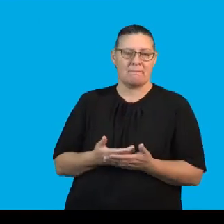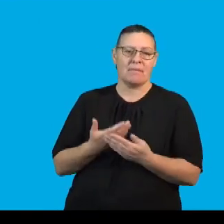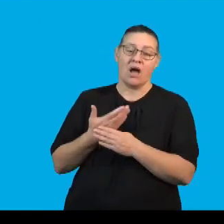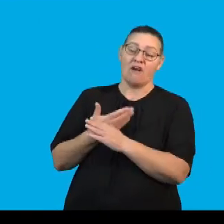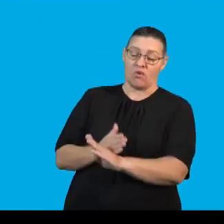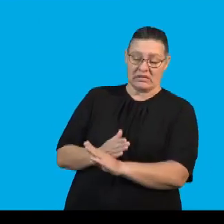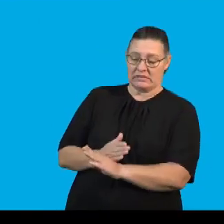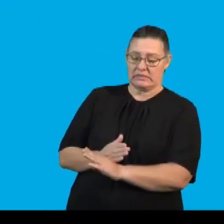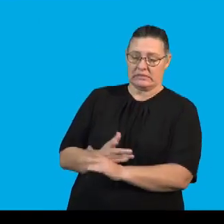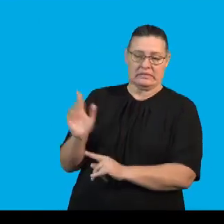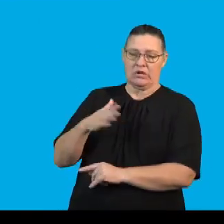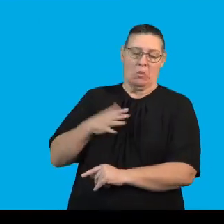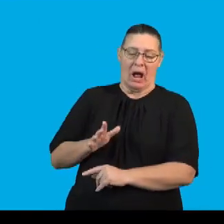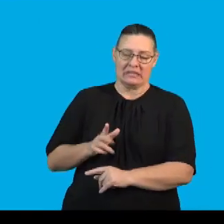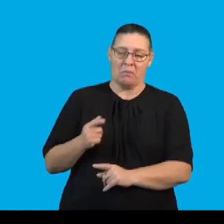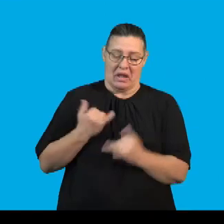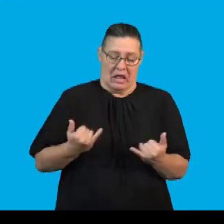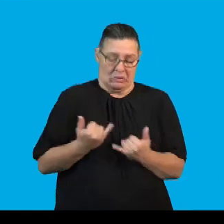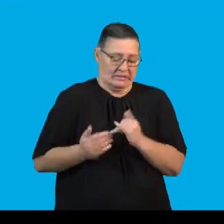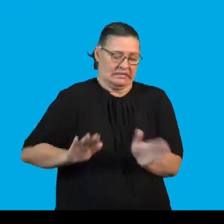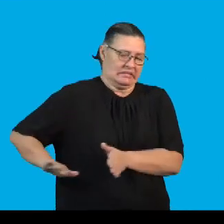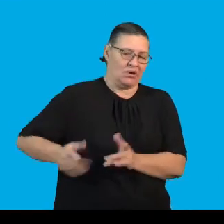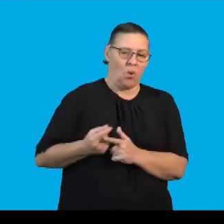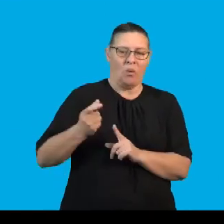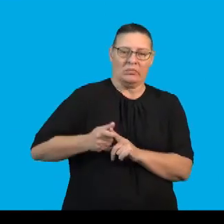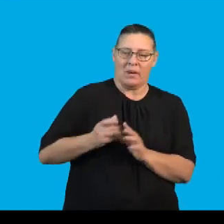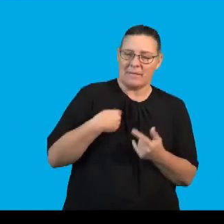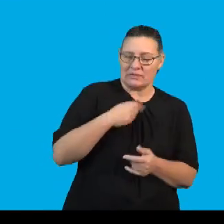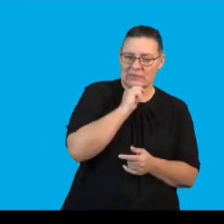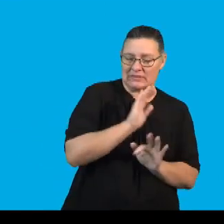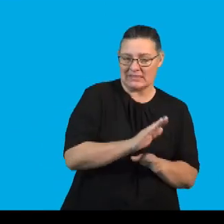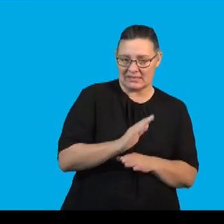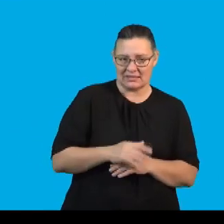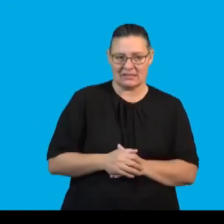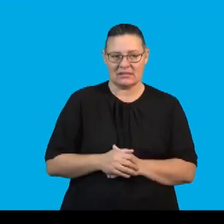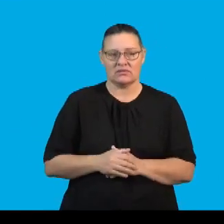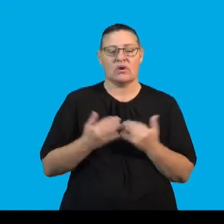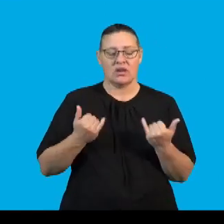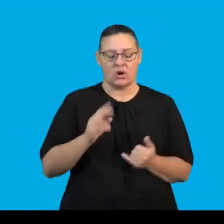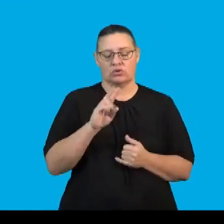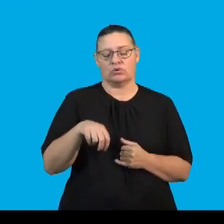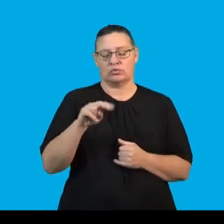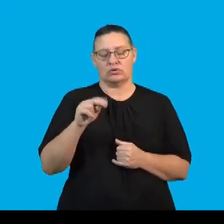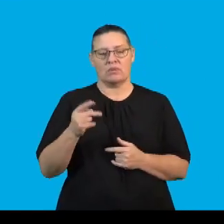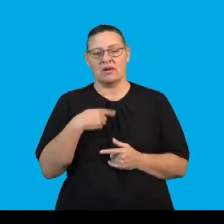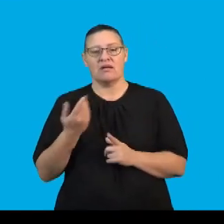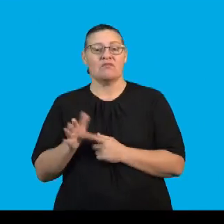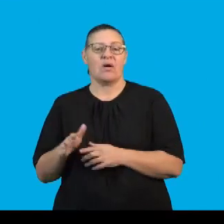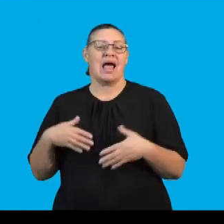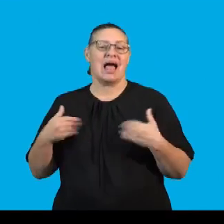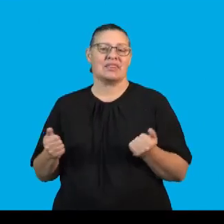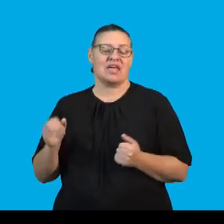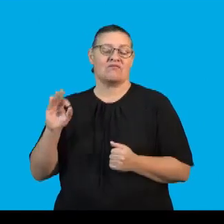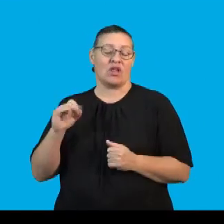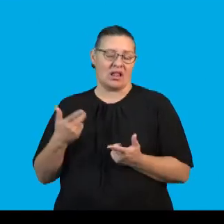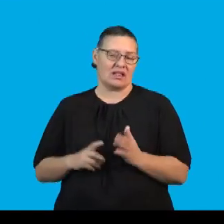monitor when they are fertile so they can avoid pregnancy. We spoke about this earlier on. But now the answer for 224, what evidence in the graph indicates